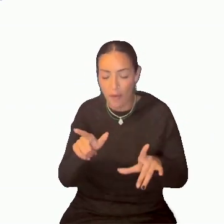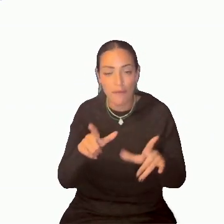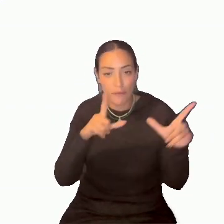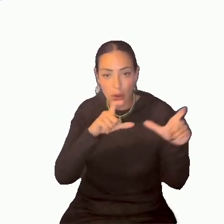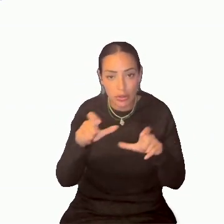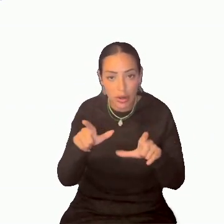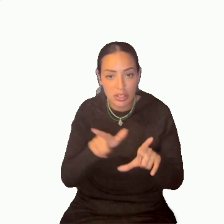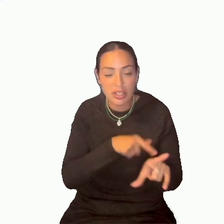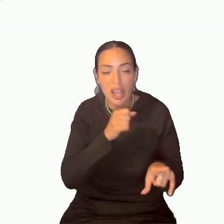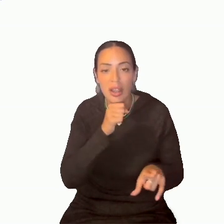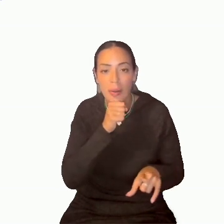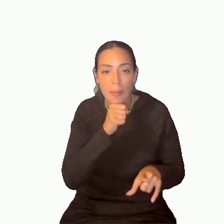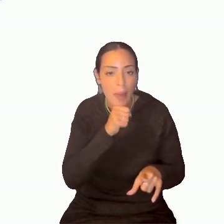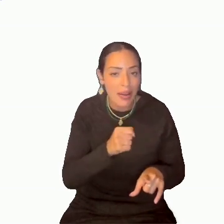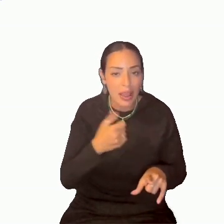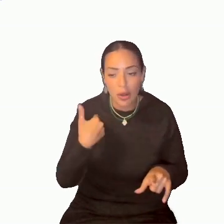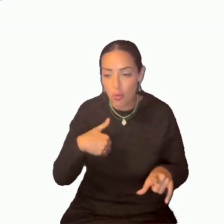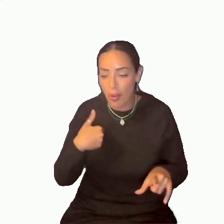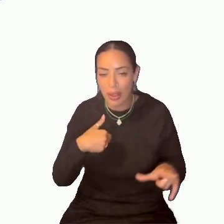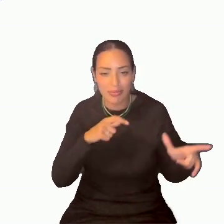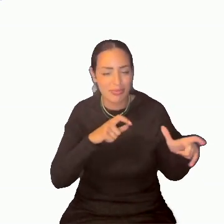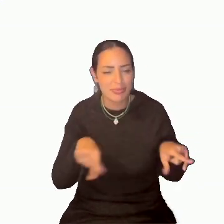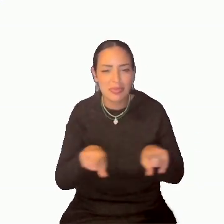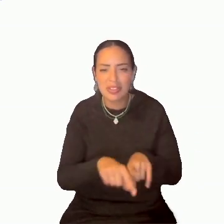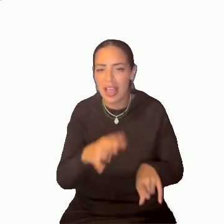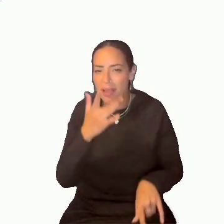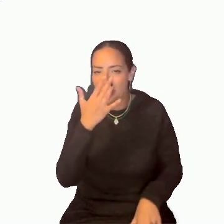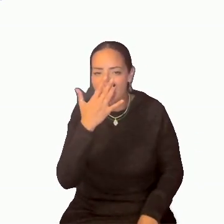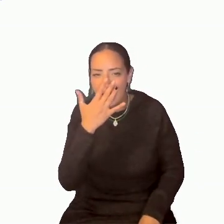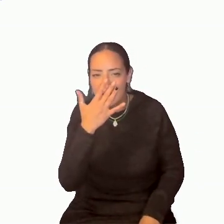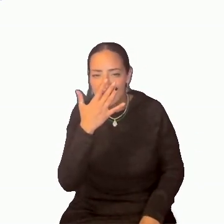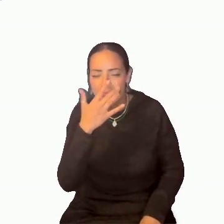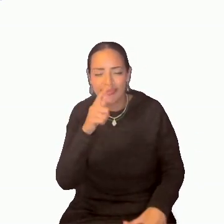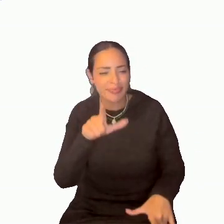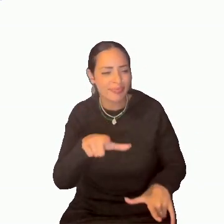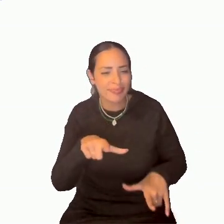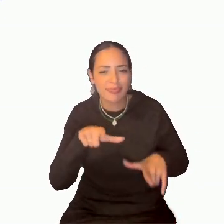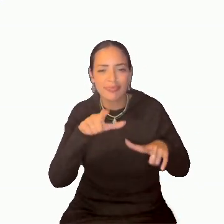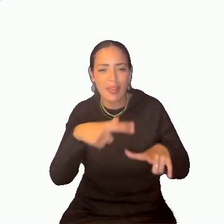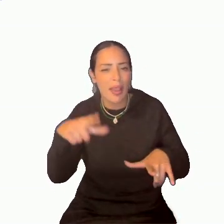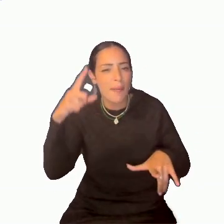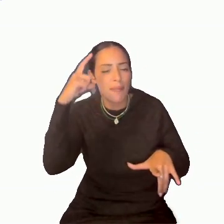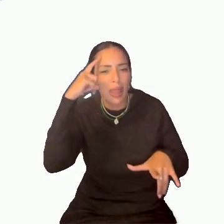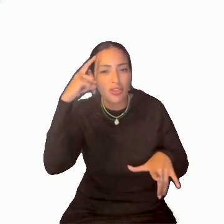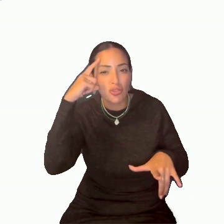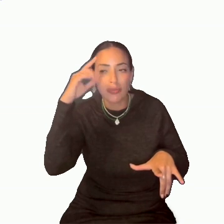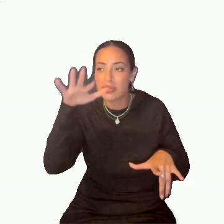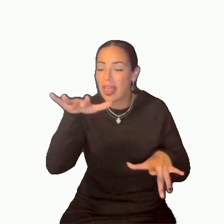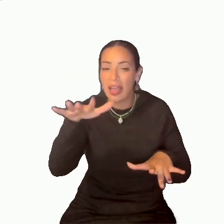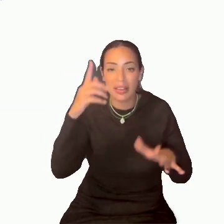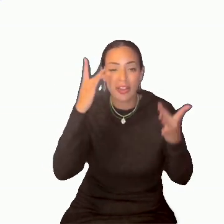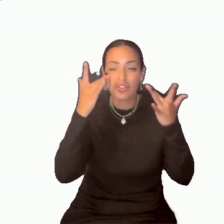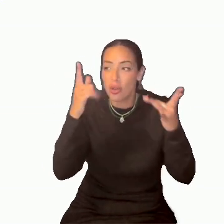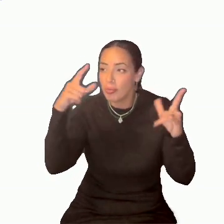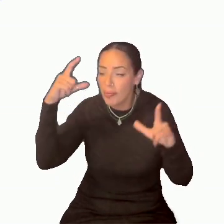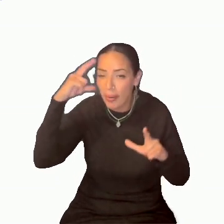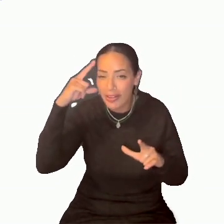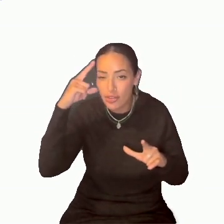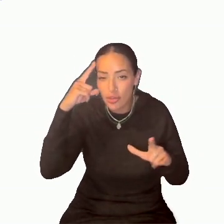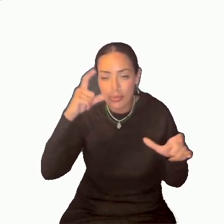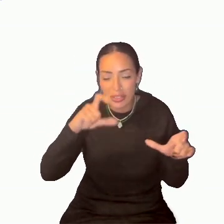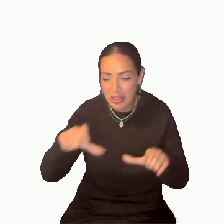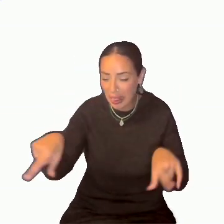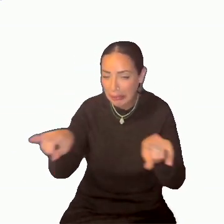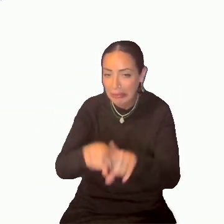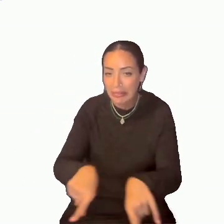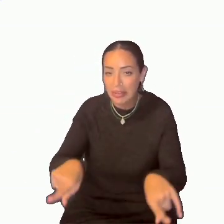would not age and taken to stand in the doorway of untouched bedrooms which waited for them to return home again. We bear witness not just to